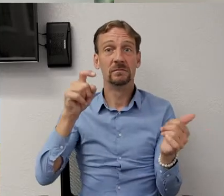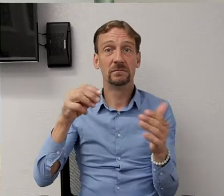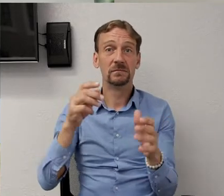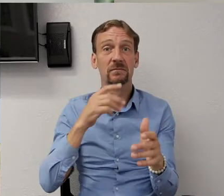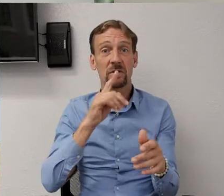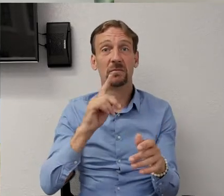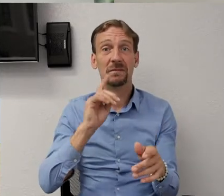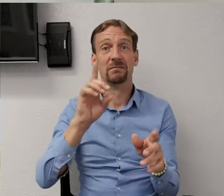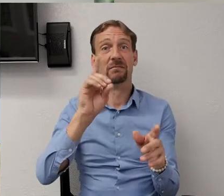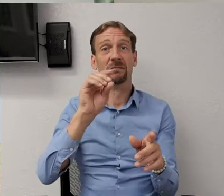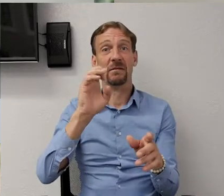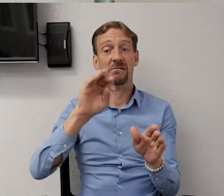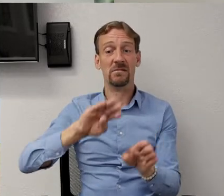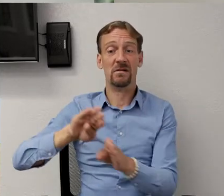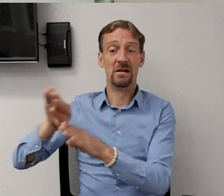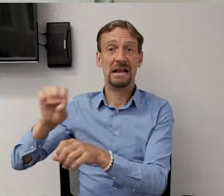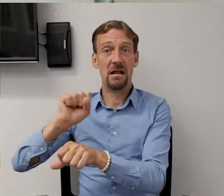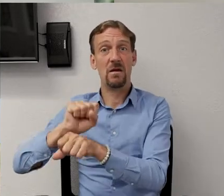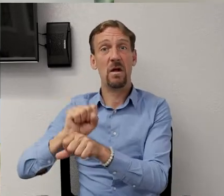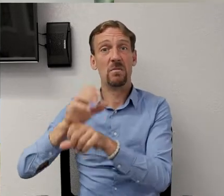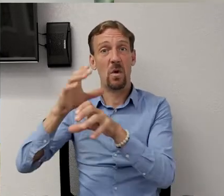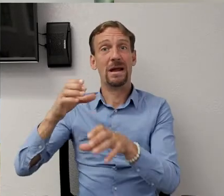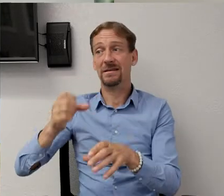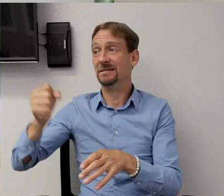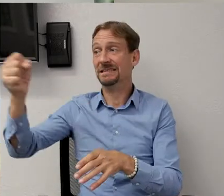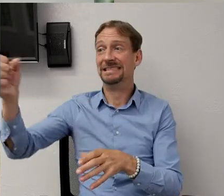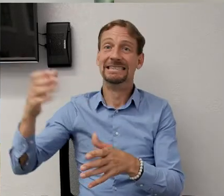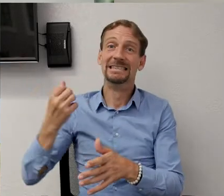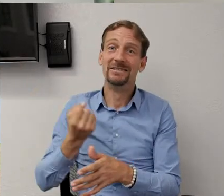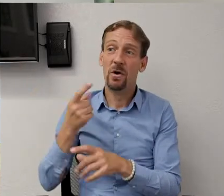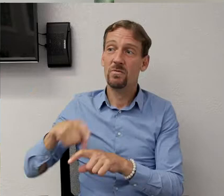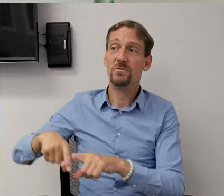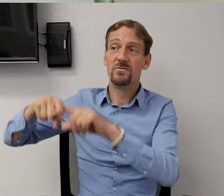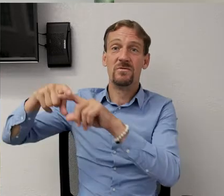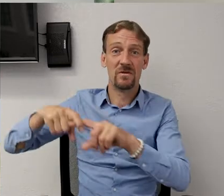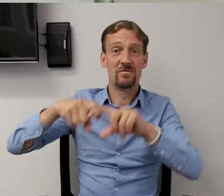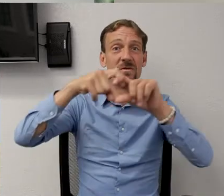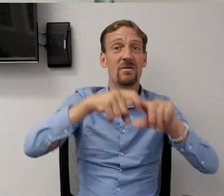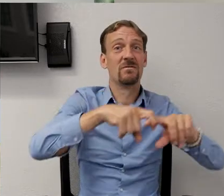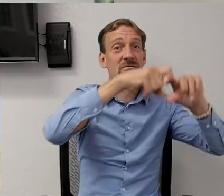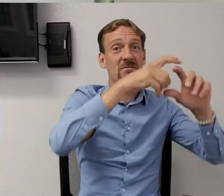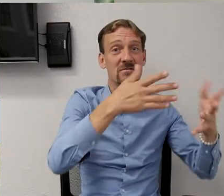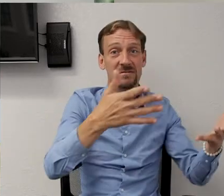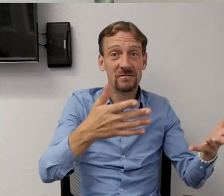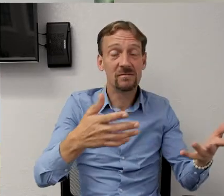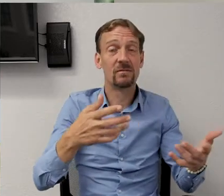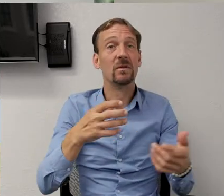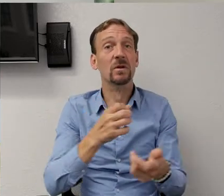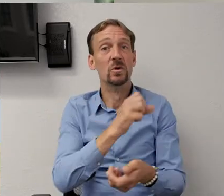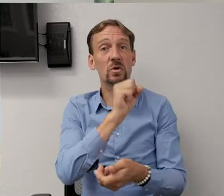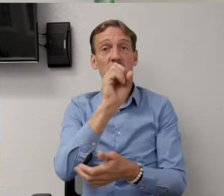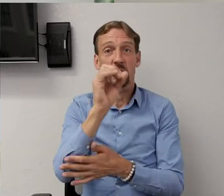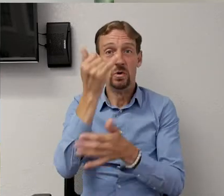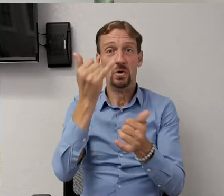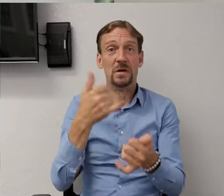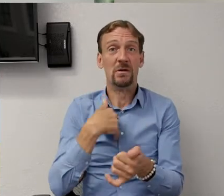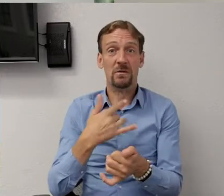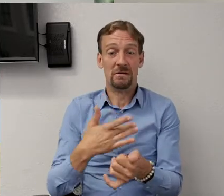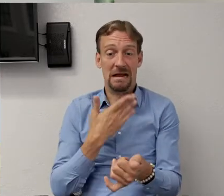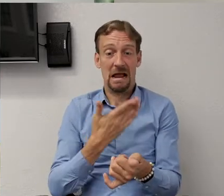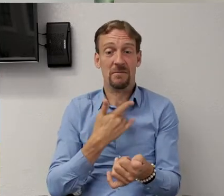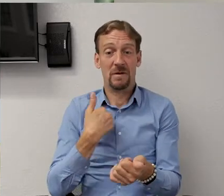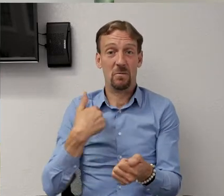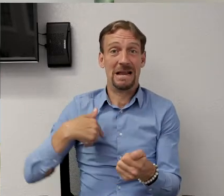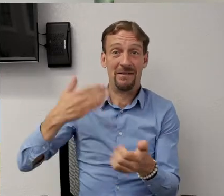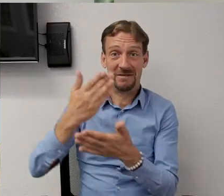employees. It's had a horrific impact on our workforce. We're fortunate to have so many people that are